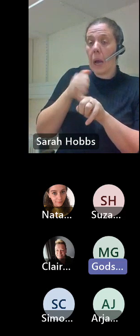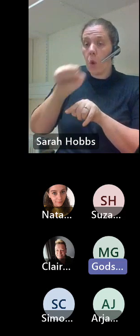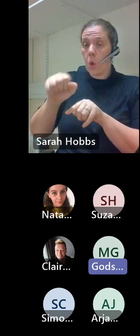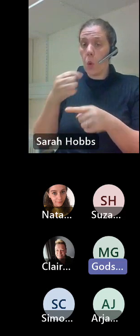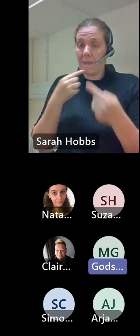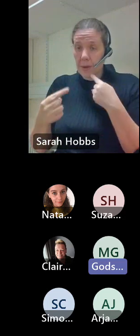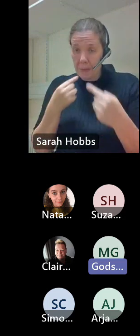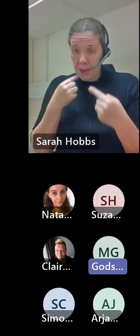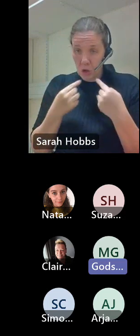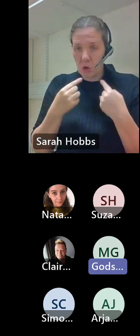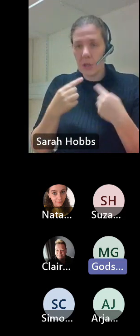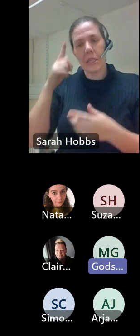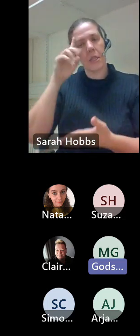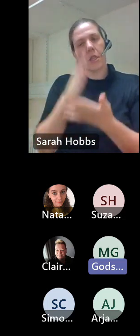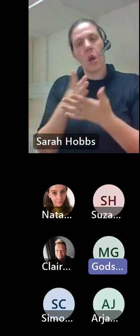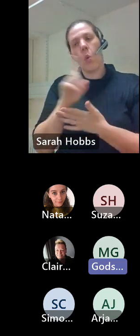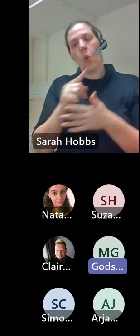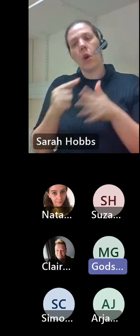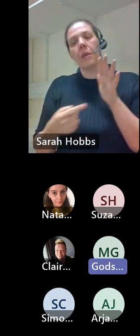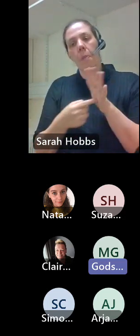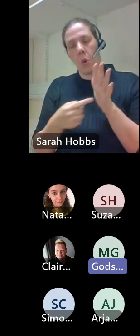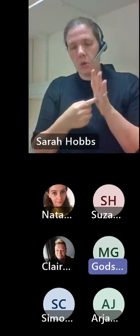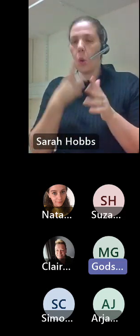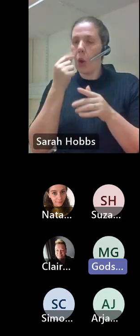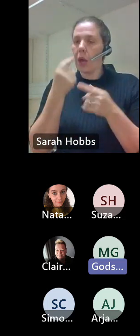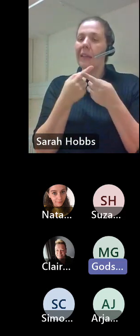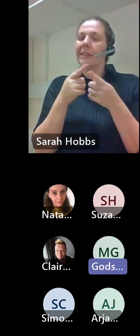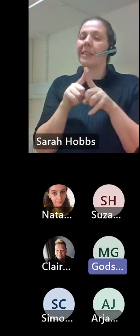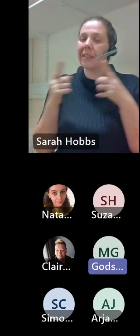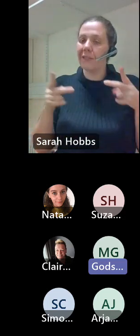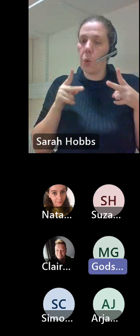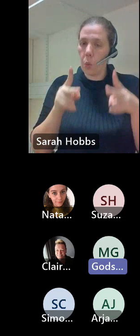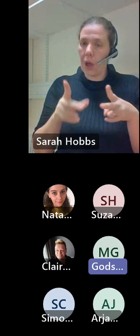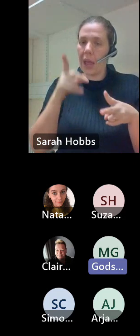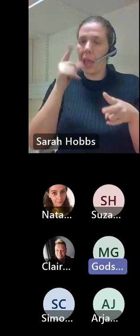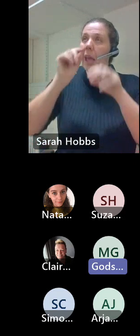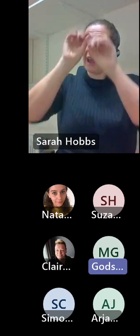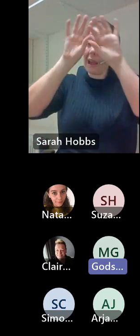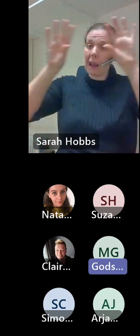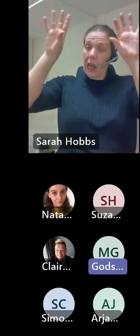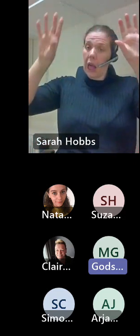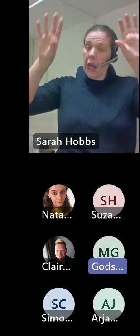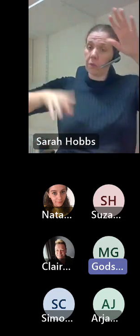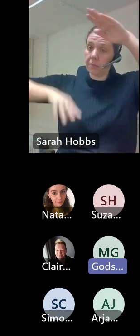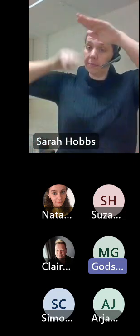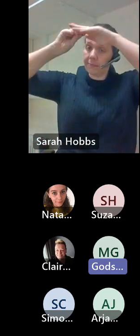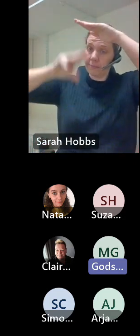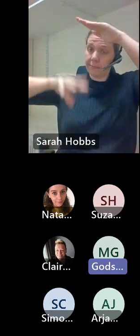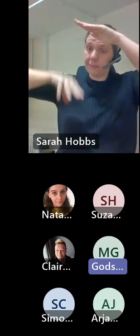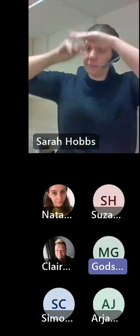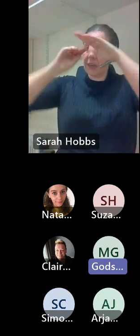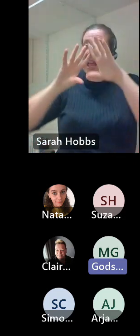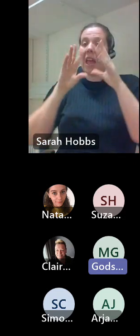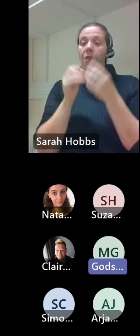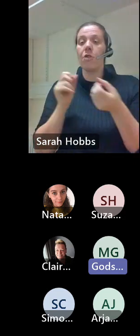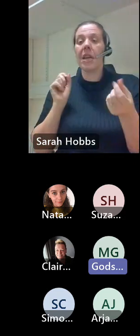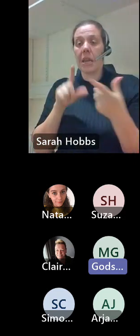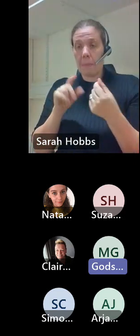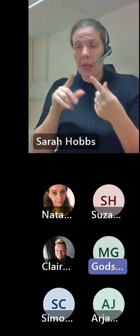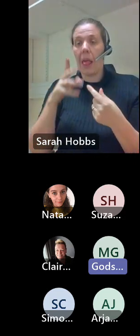is that's important. Now, you can do that in several ways. You can either back up to the cloud. So every email account provider you have has